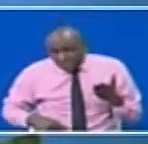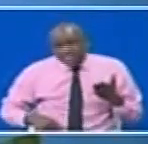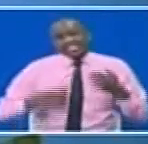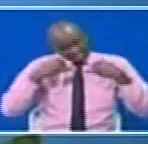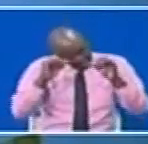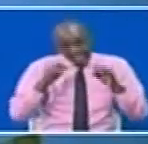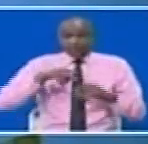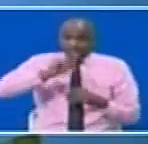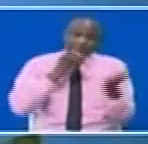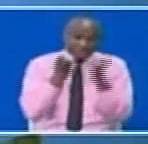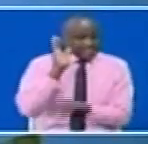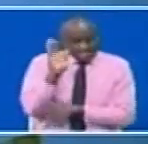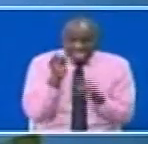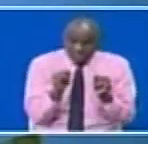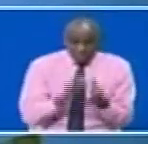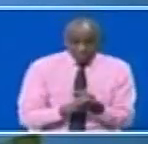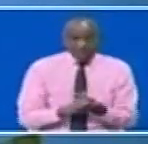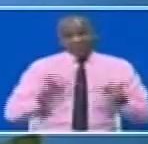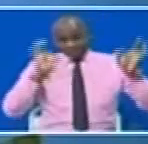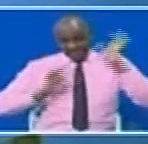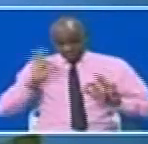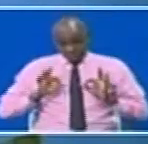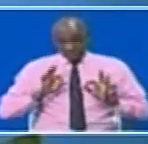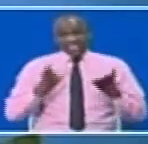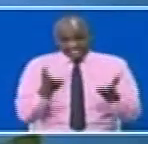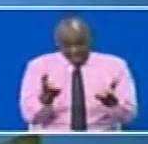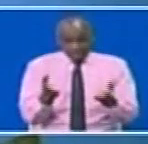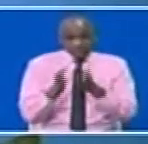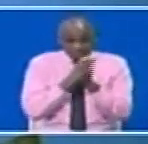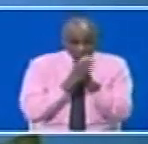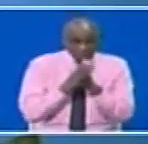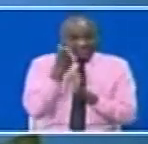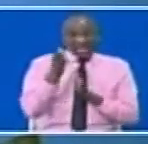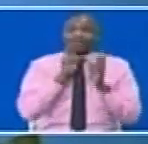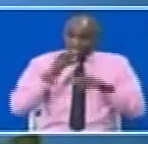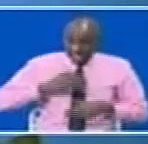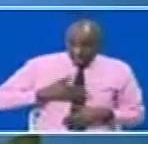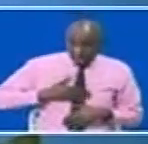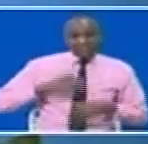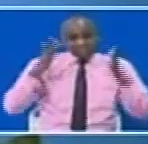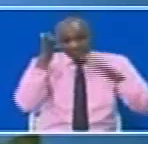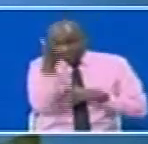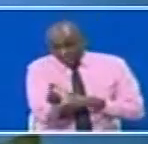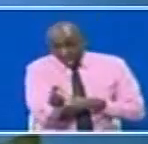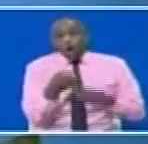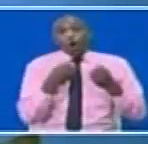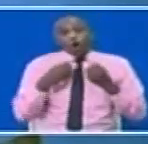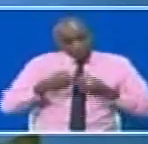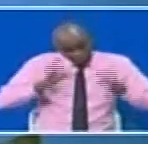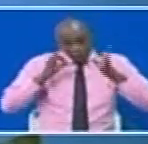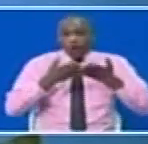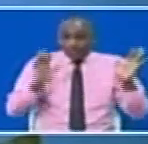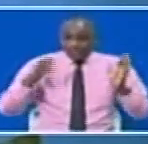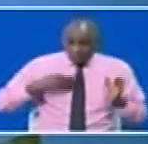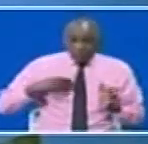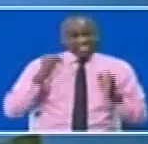try his hand at something else, fashion. KTN's Francis Ontomwa recently attended a ceremony to mark the official opening of yet another